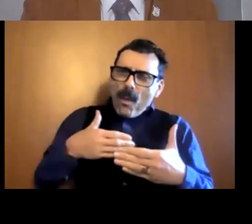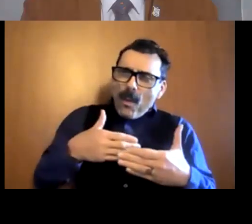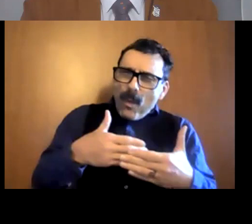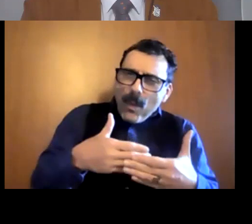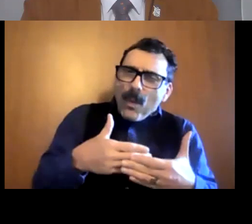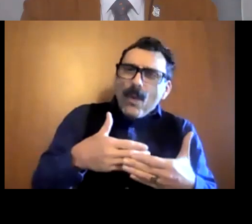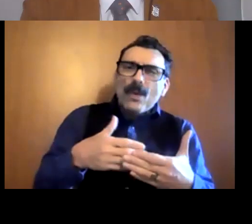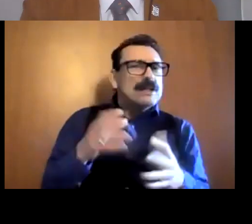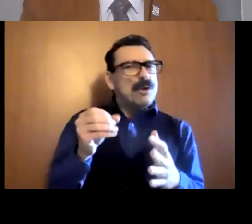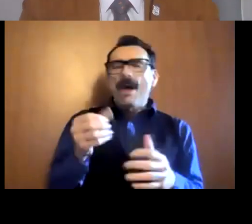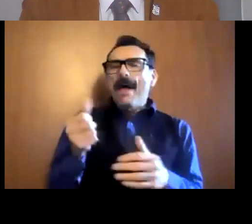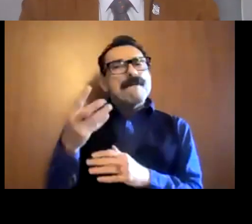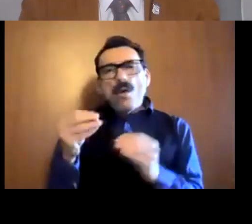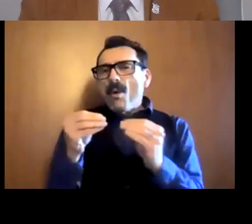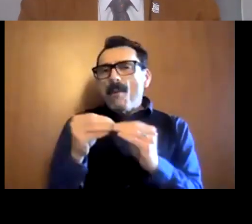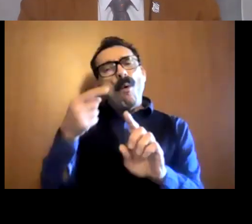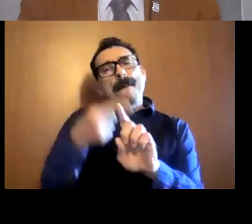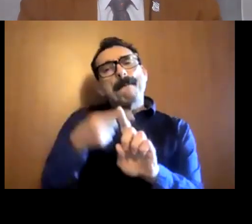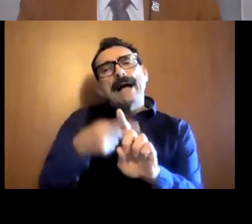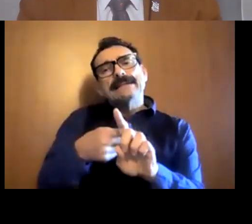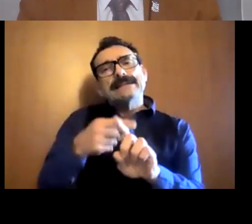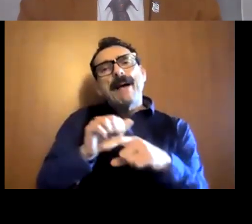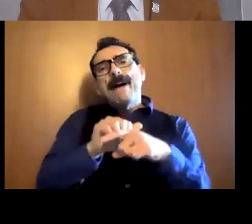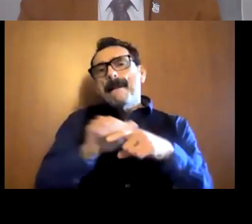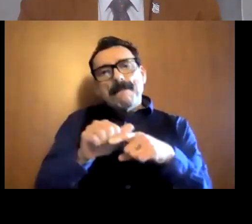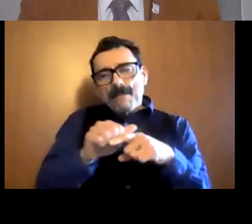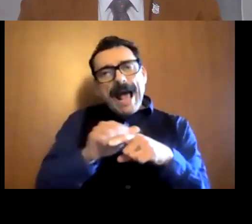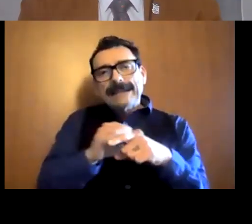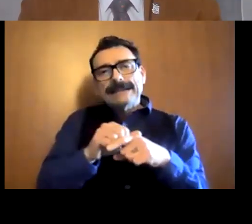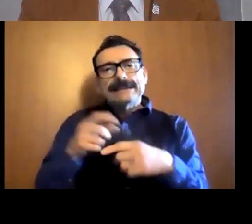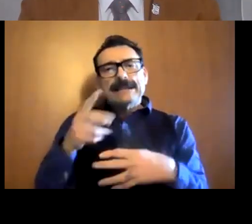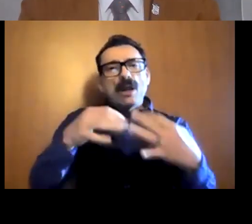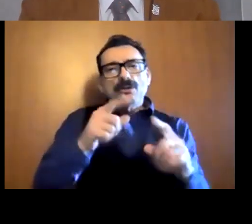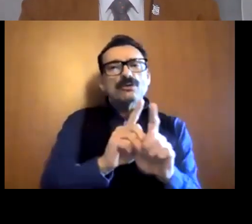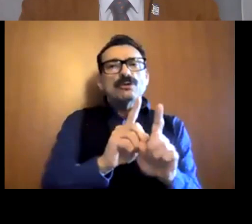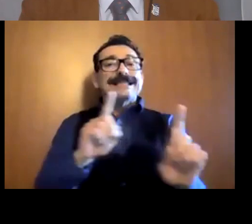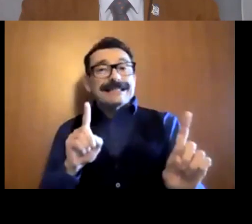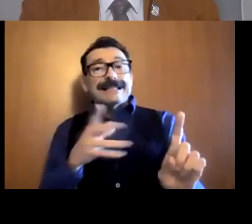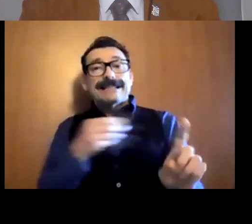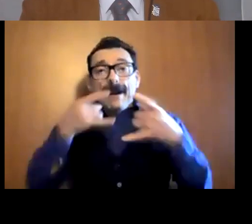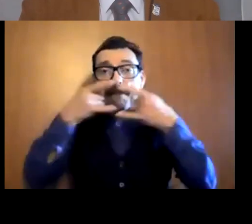for these next few months till we get our vaccination numbers up to date, and not to play games with COVID.